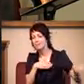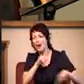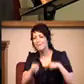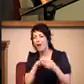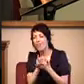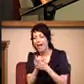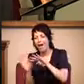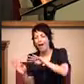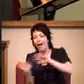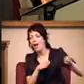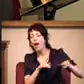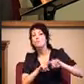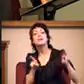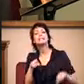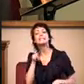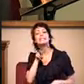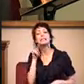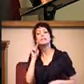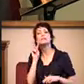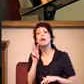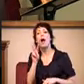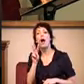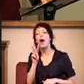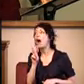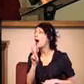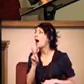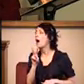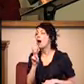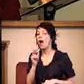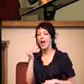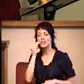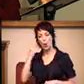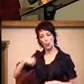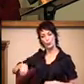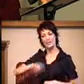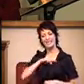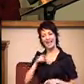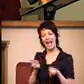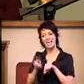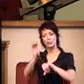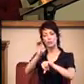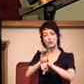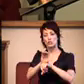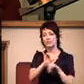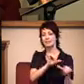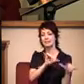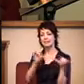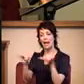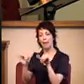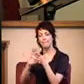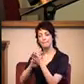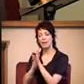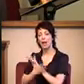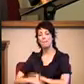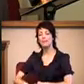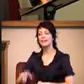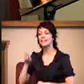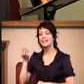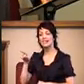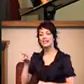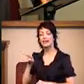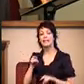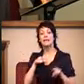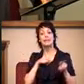that. But what he saw is what I know we have become. And I believe he, as well as you and me, are